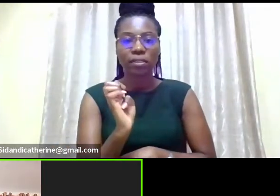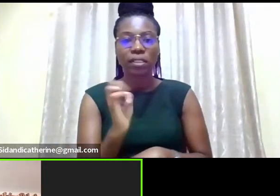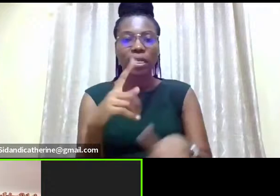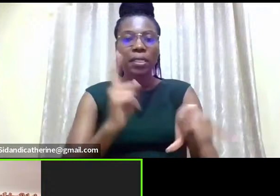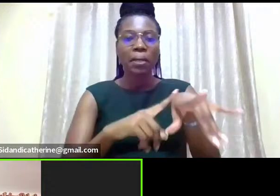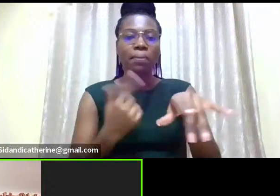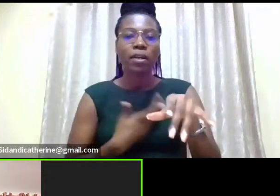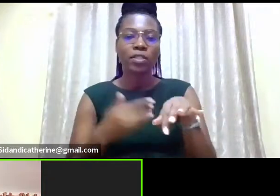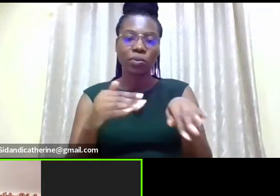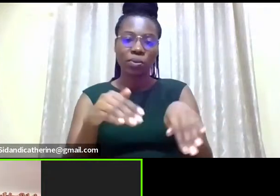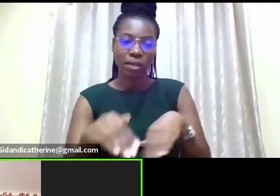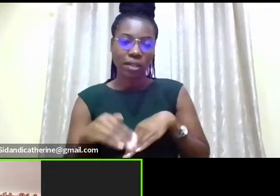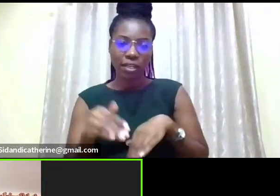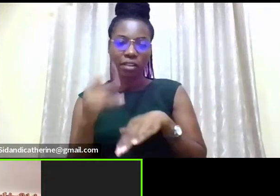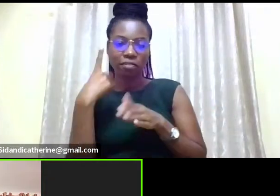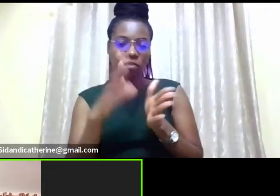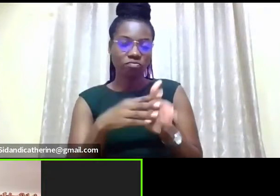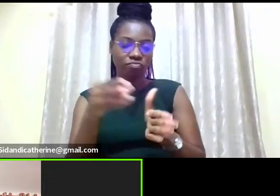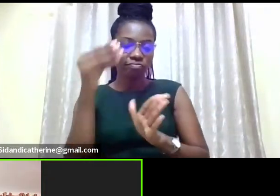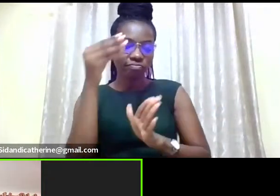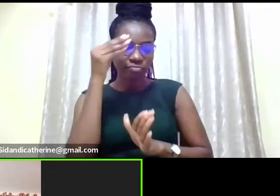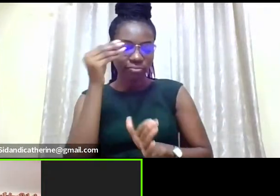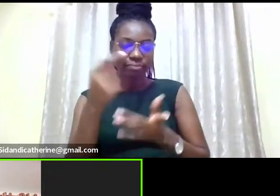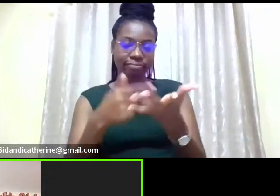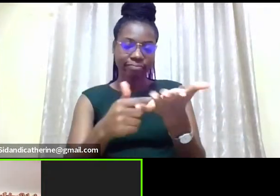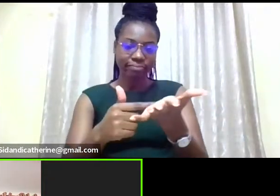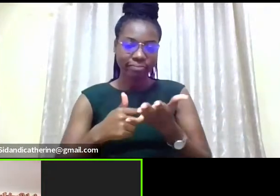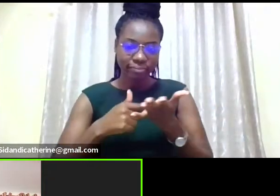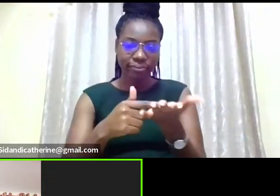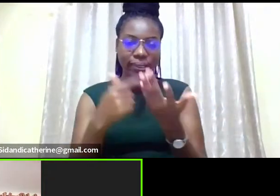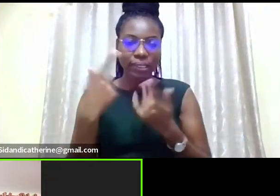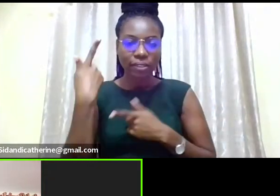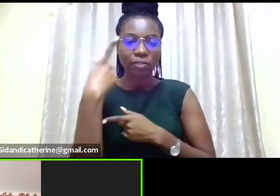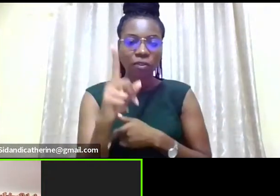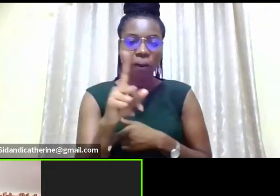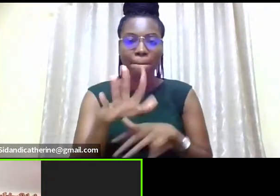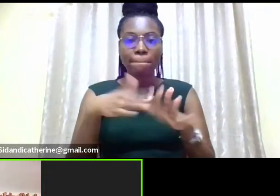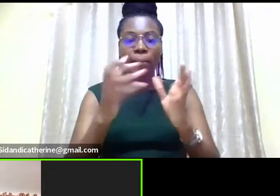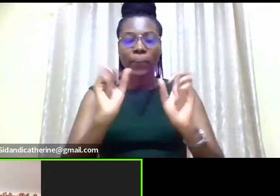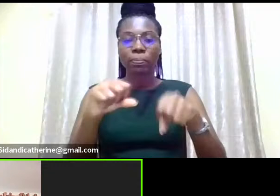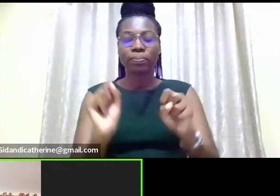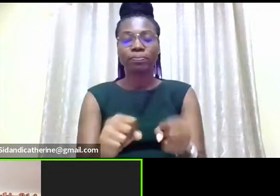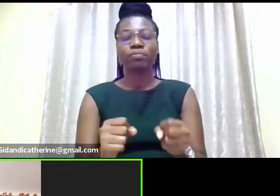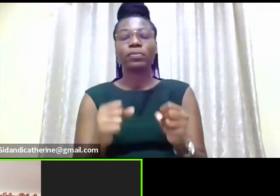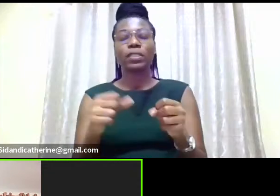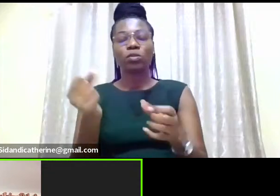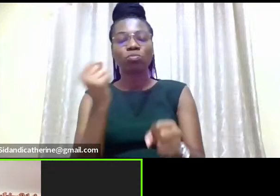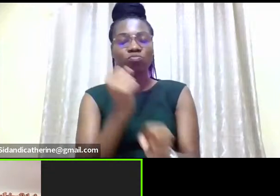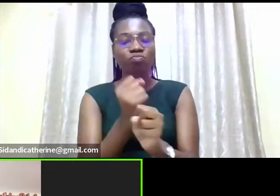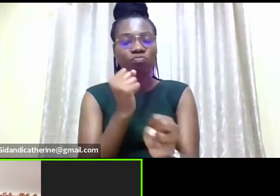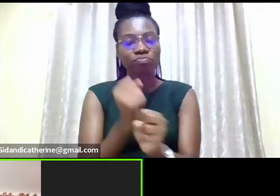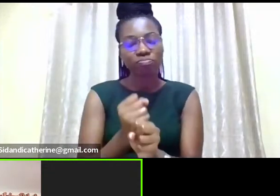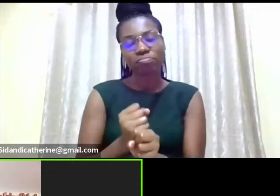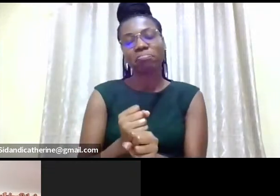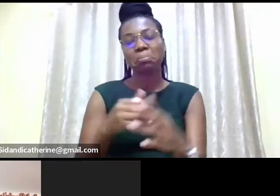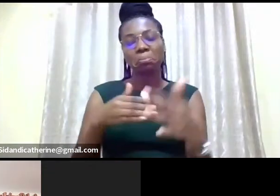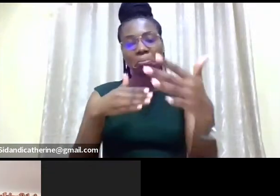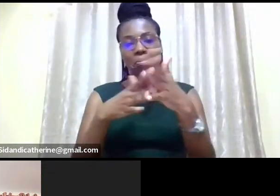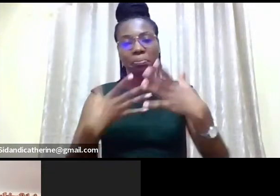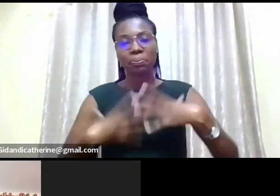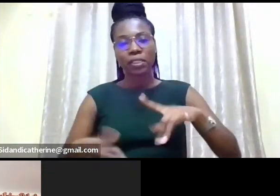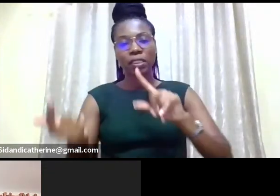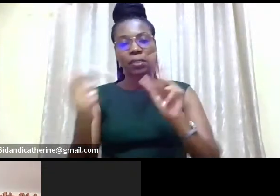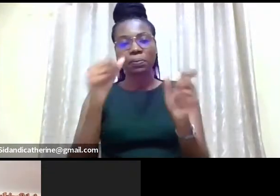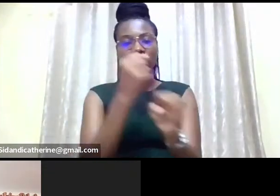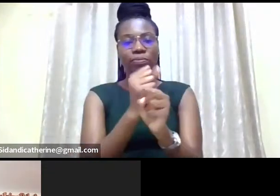to get into the discussion of how to handle abscondment. Thank you